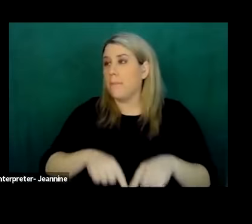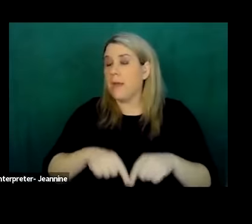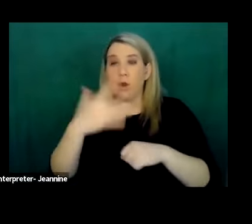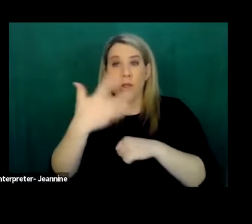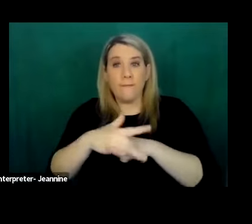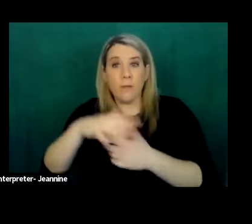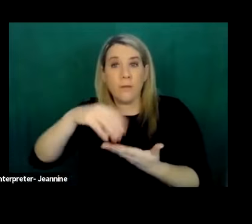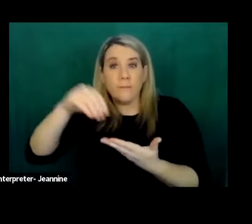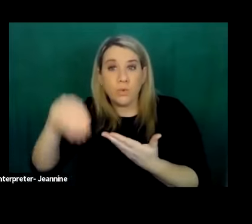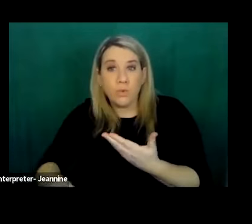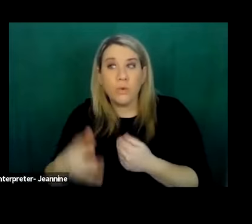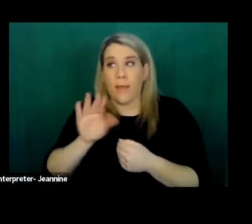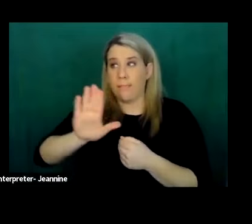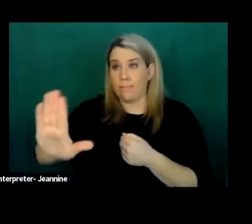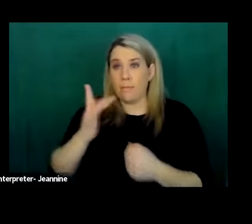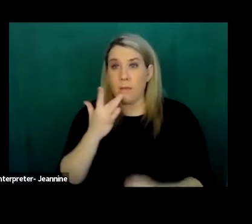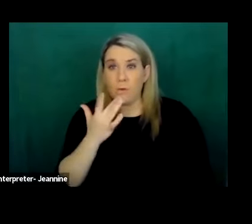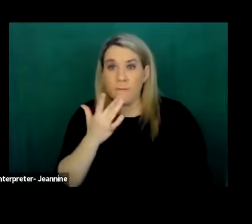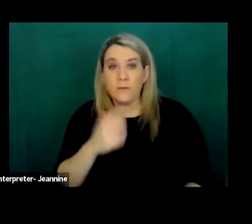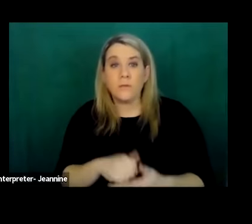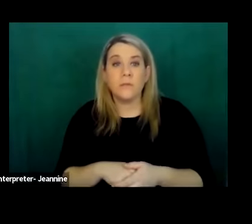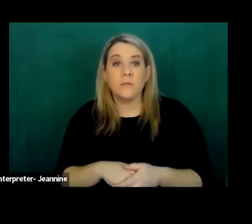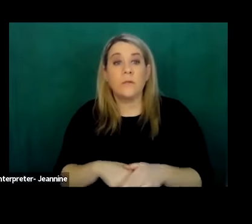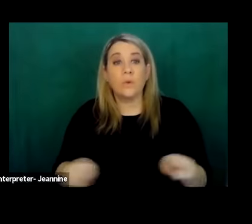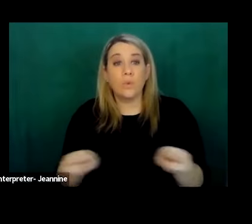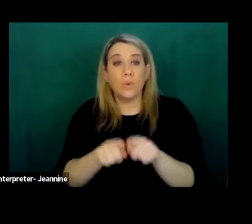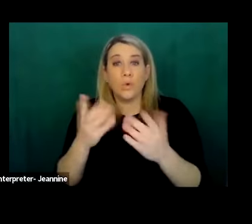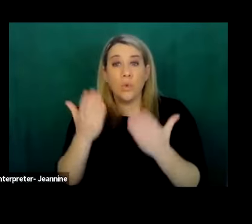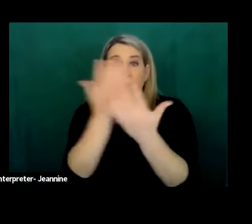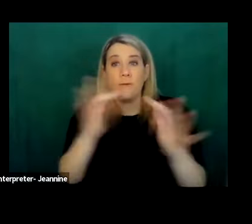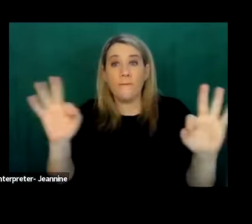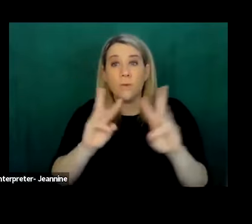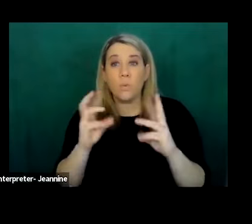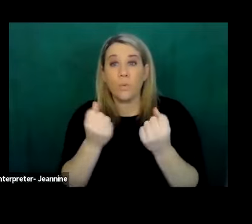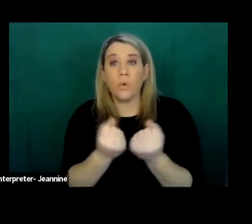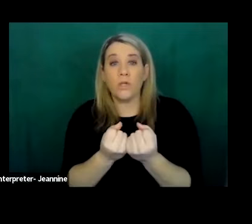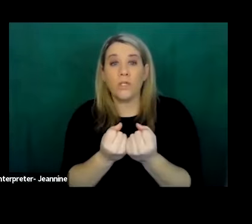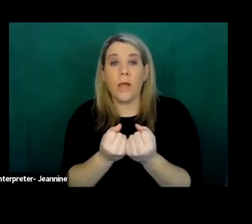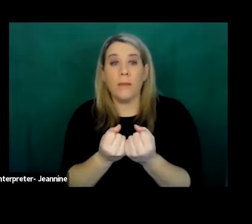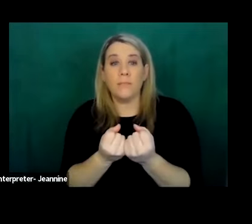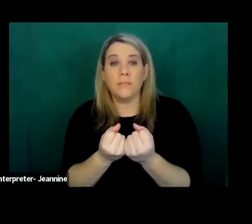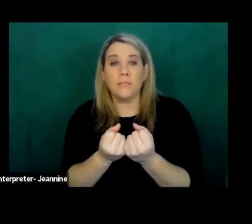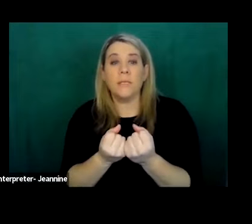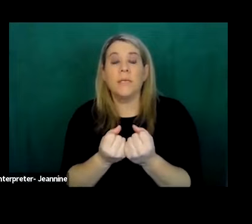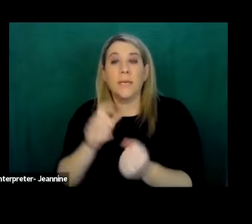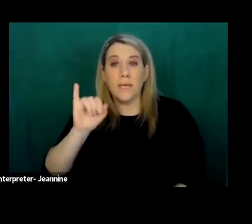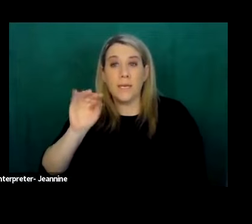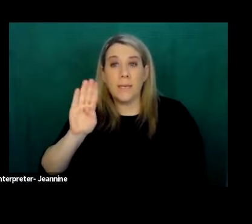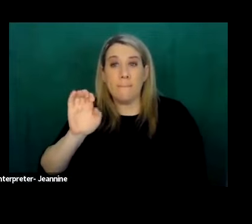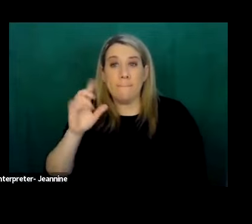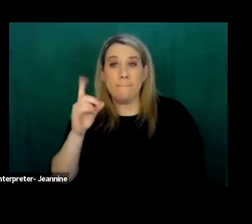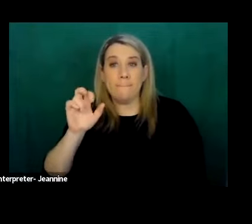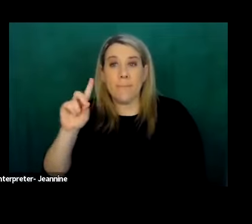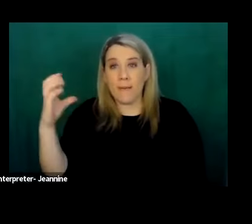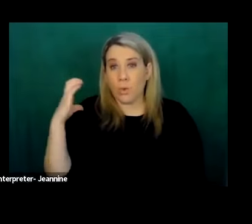of the student and kind of their preference. We also offer free workshops and embedded coaching and we do